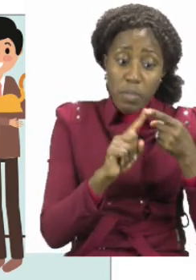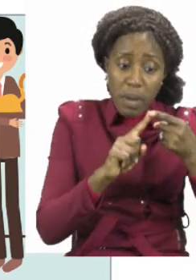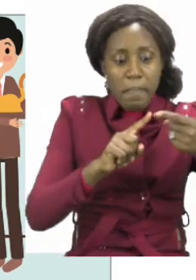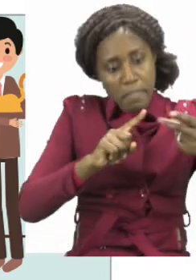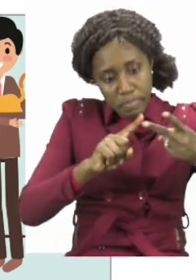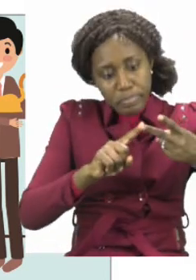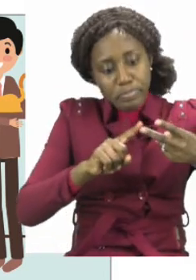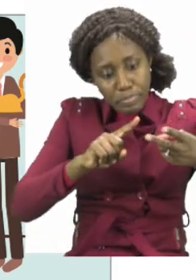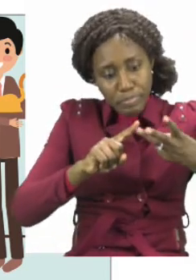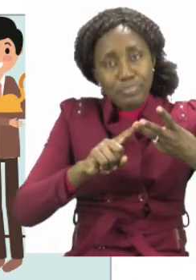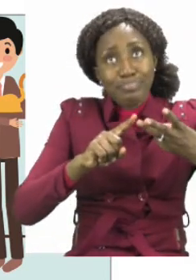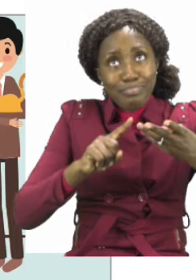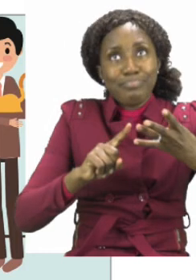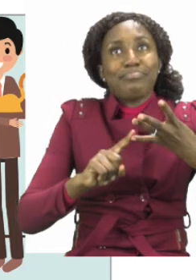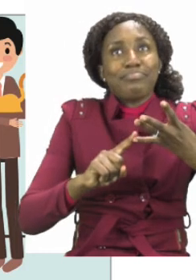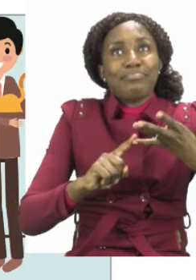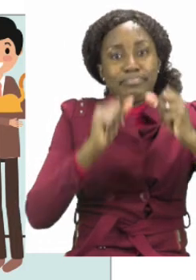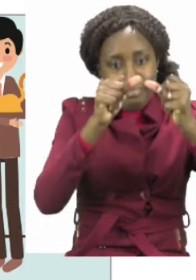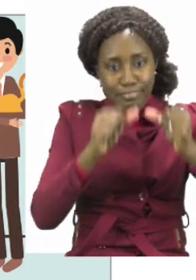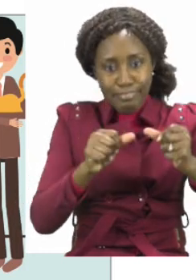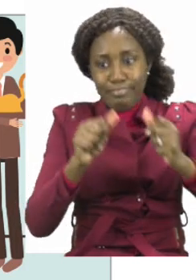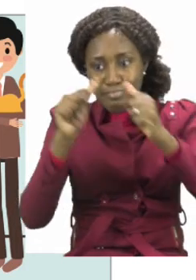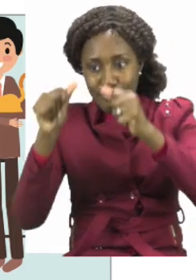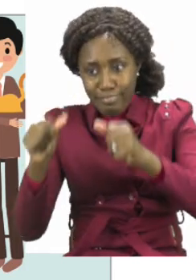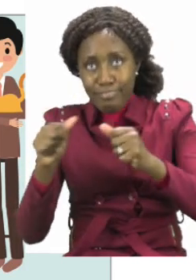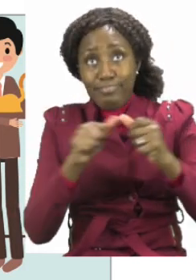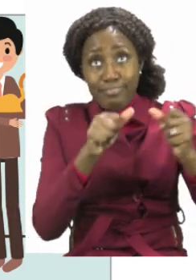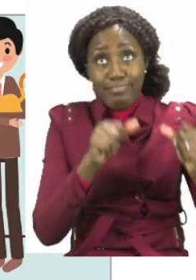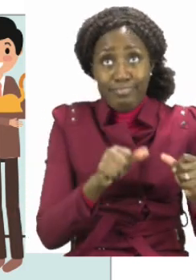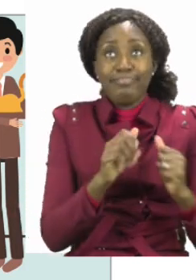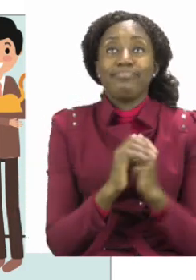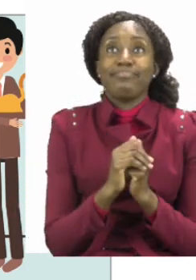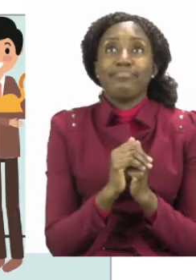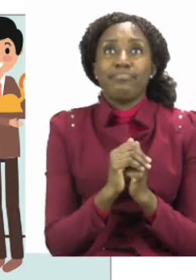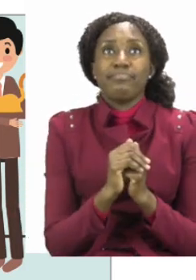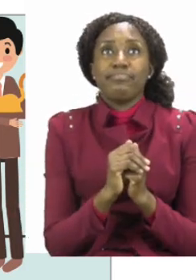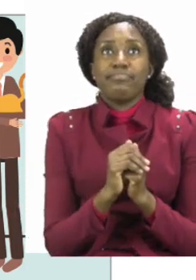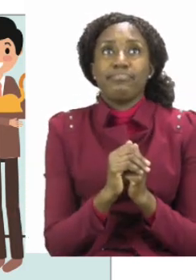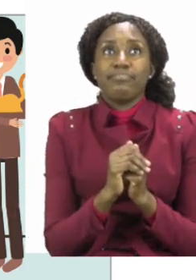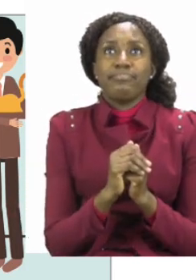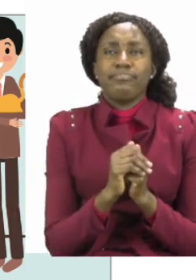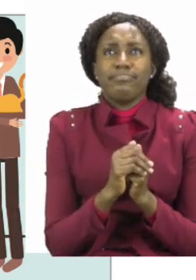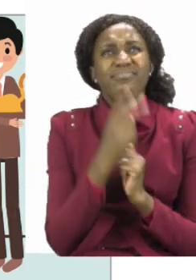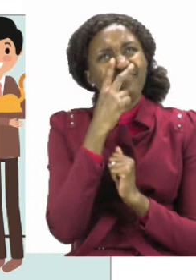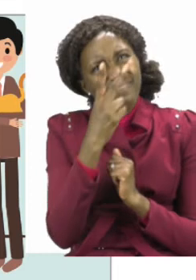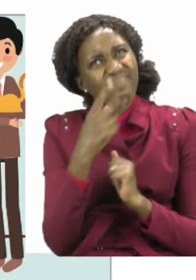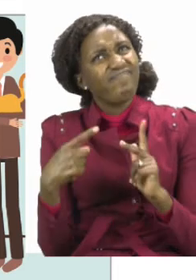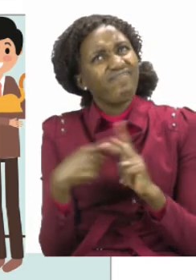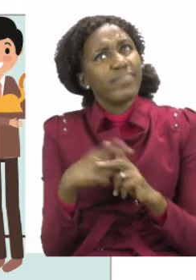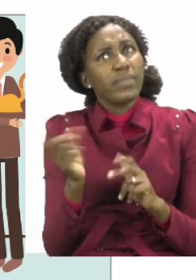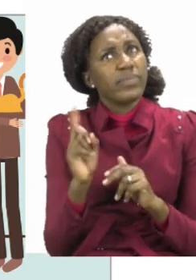correct sequence again. Now, let's quickly have a look at what is happening in